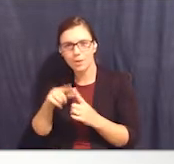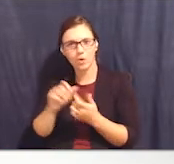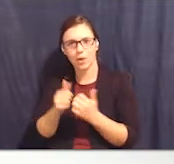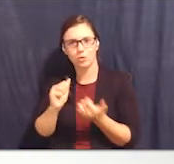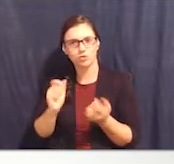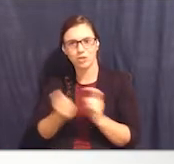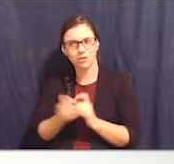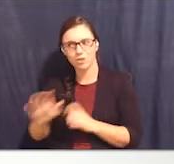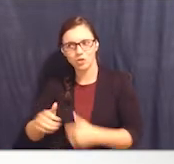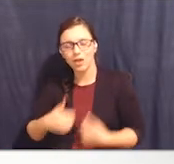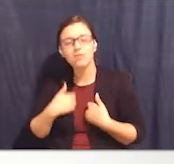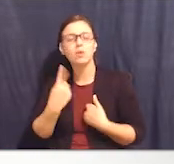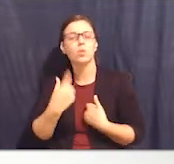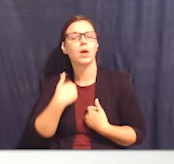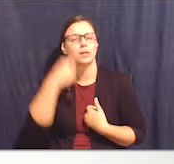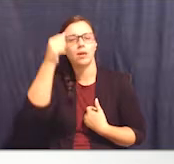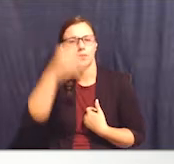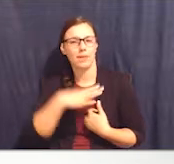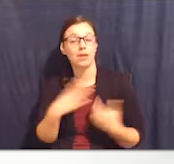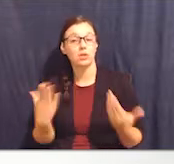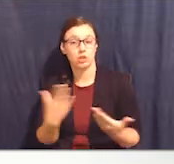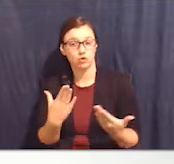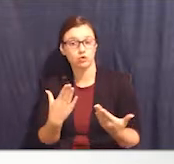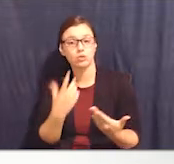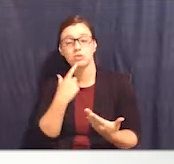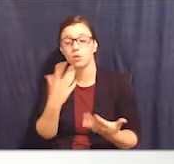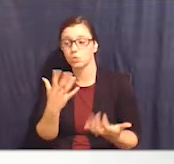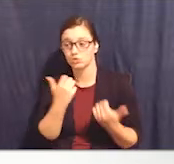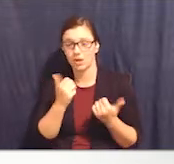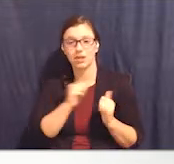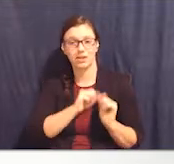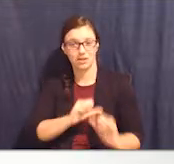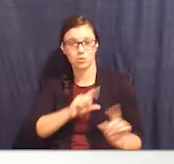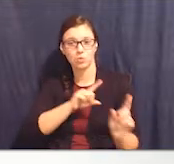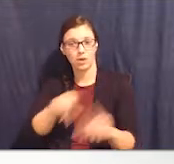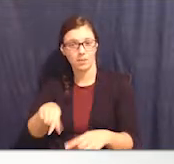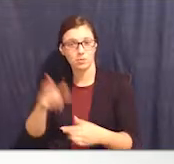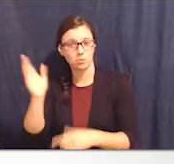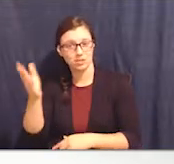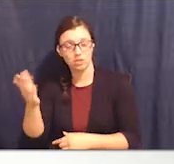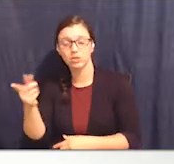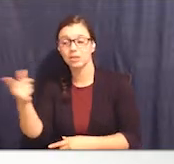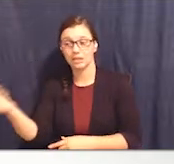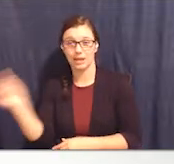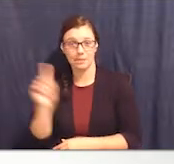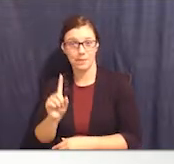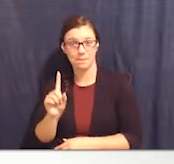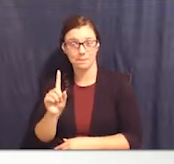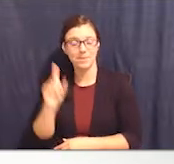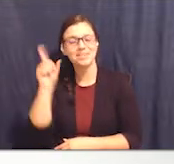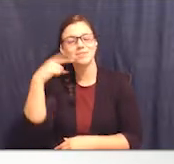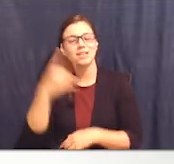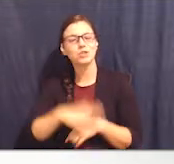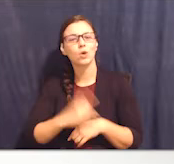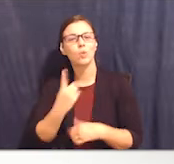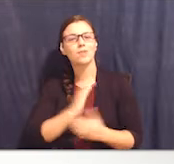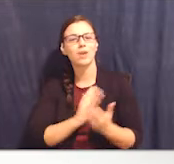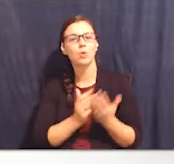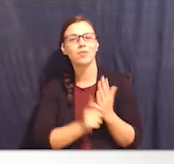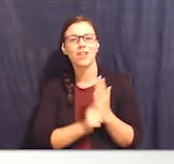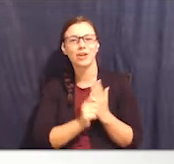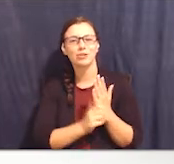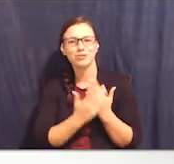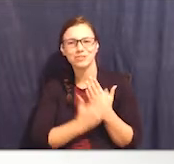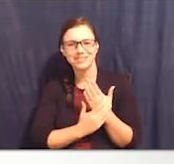school around you offers that next level of security guard. We'll find out, because I want you to know, because we want students to go